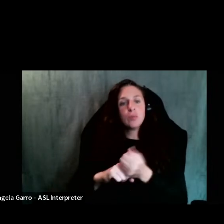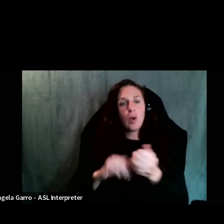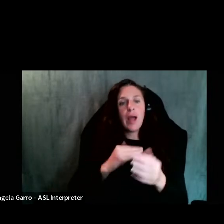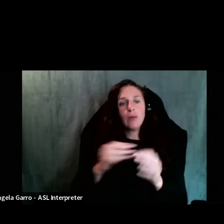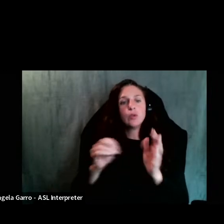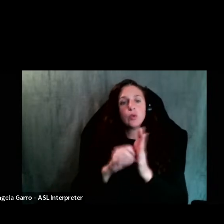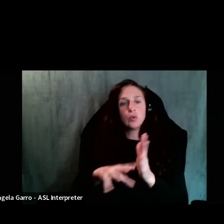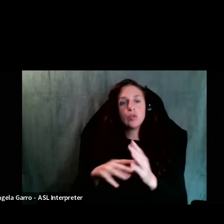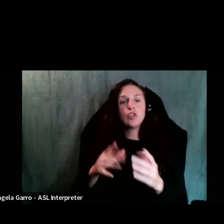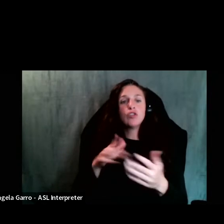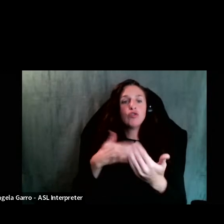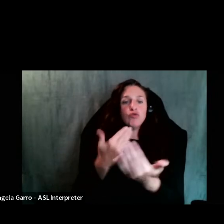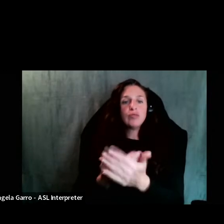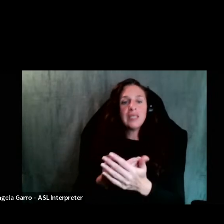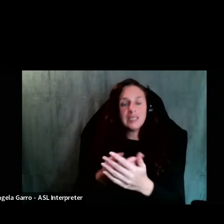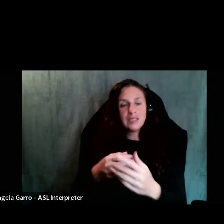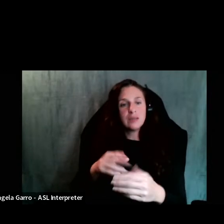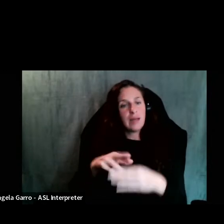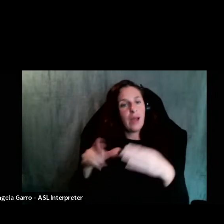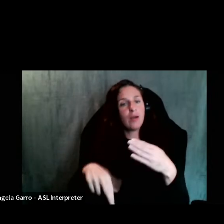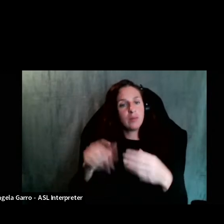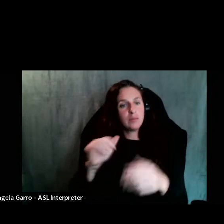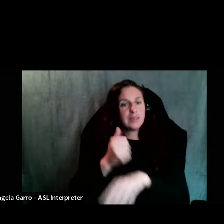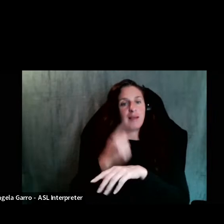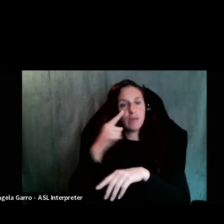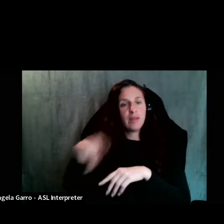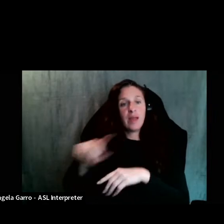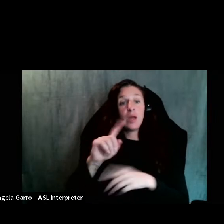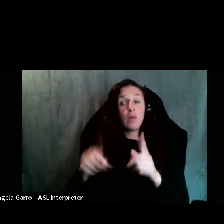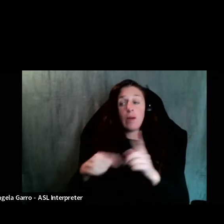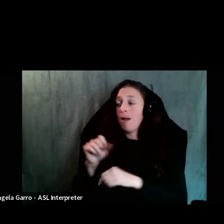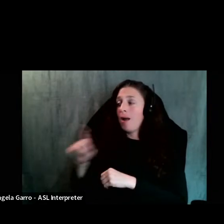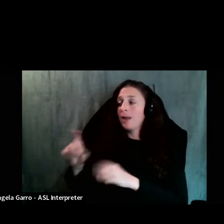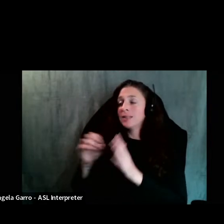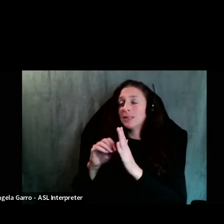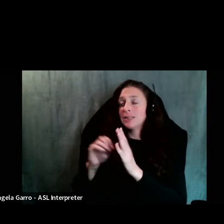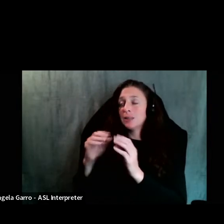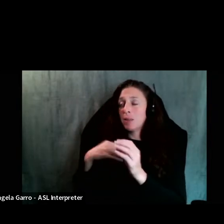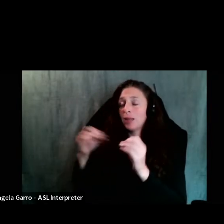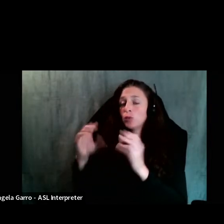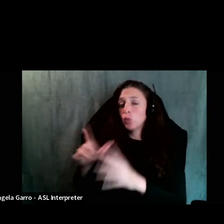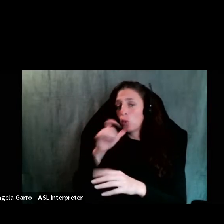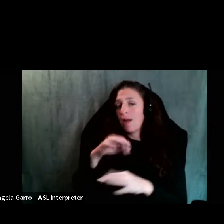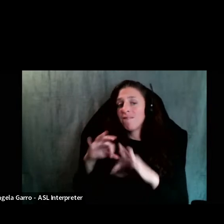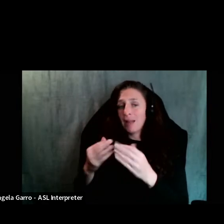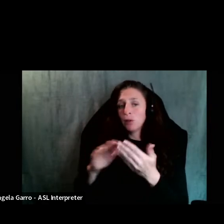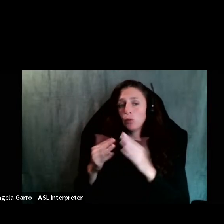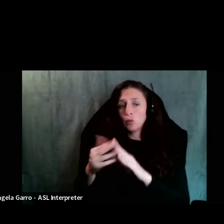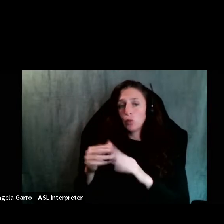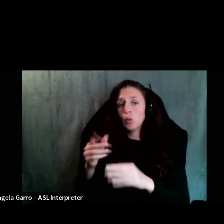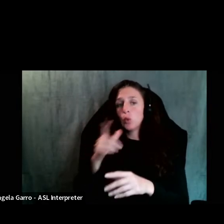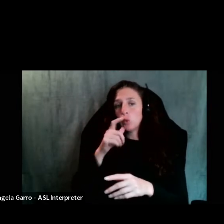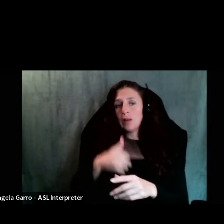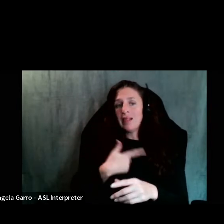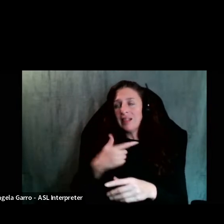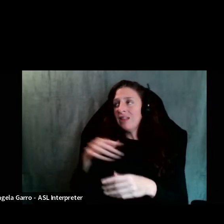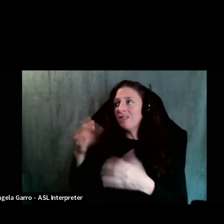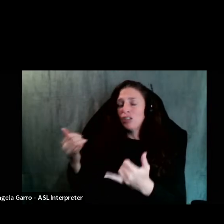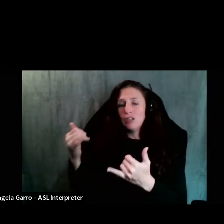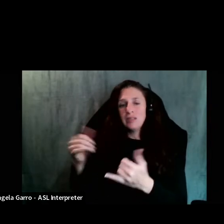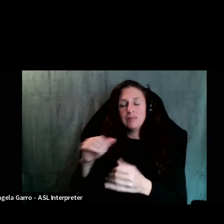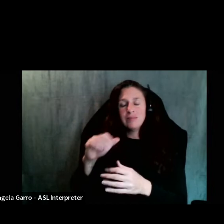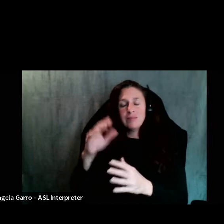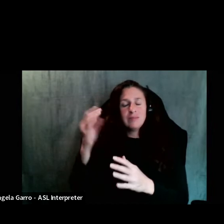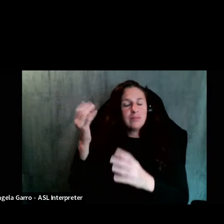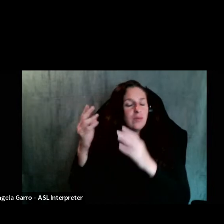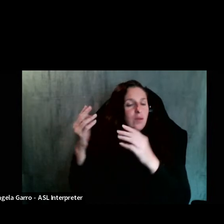set out for them. When I ask my students who have family and community that are currently living in unimagined horrors, the number one response